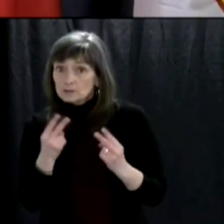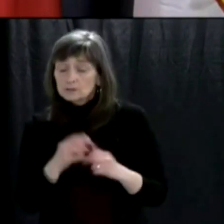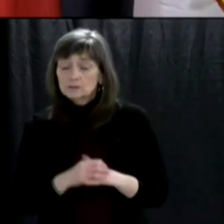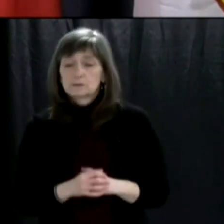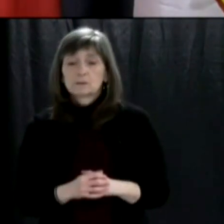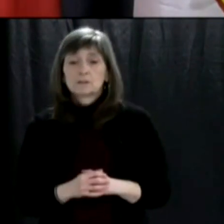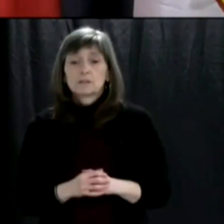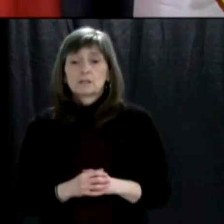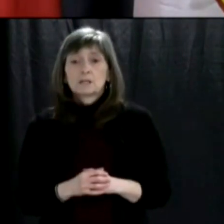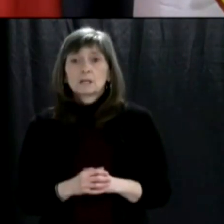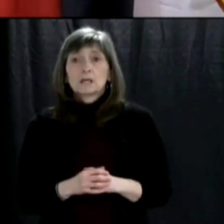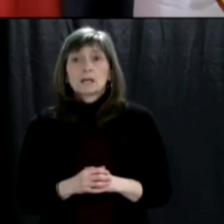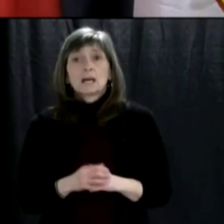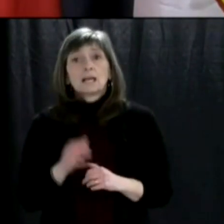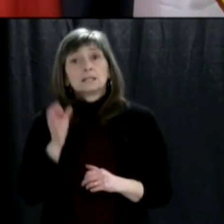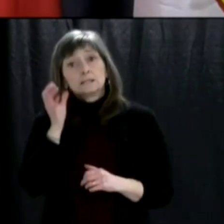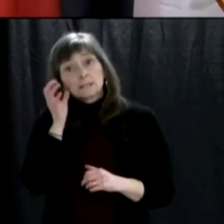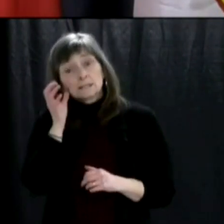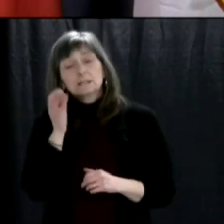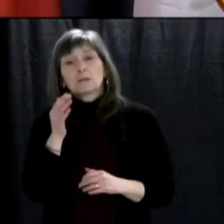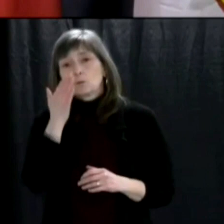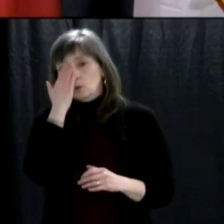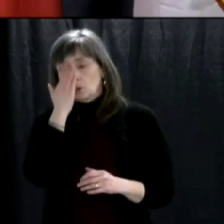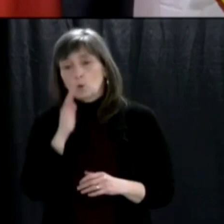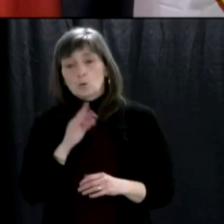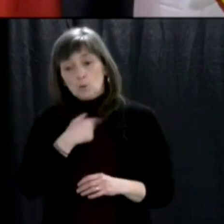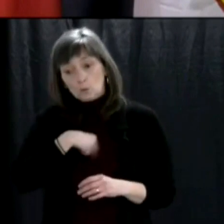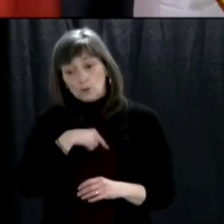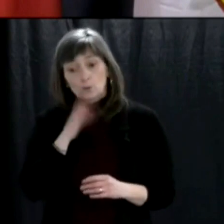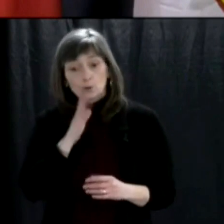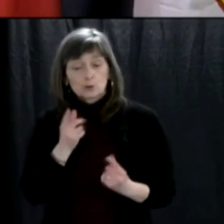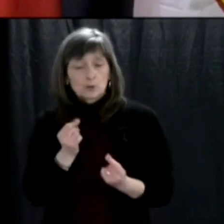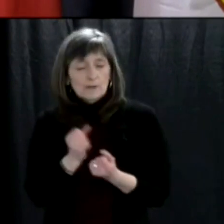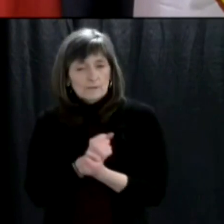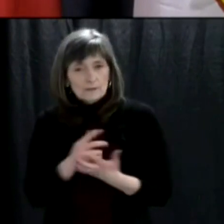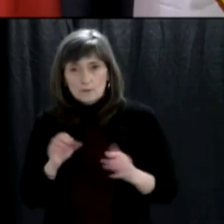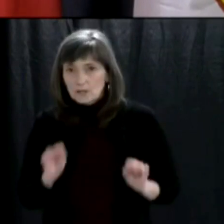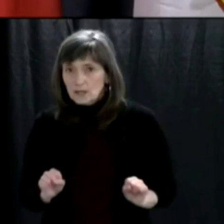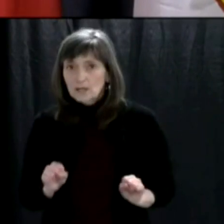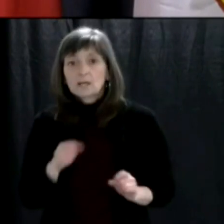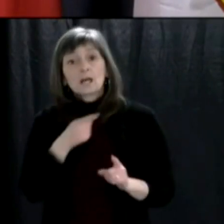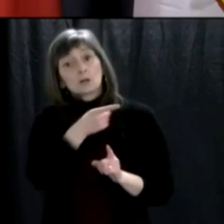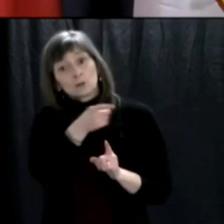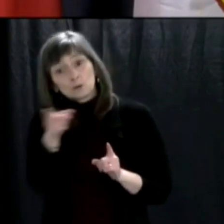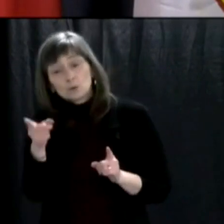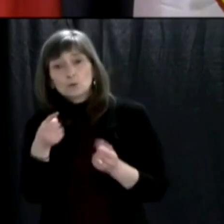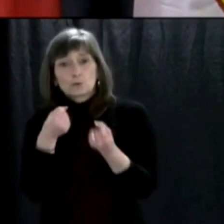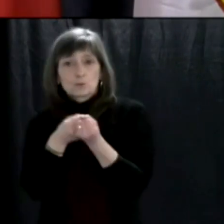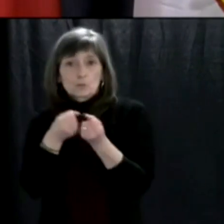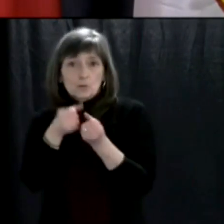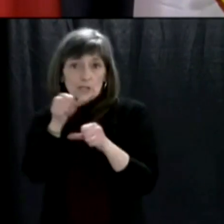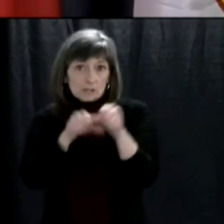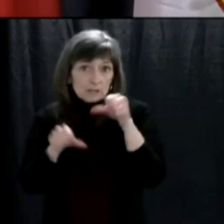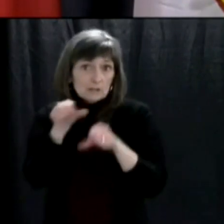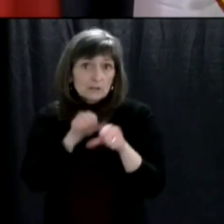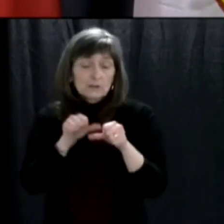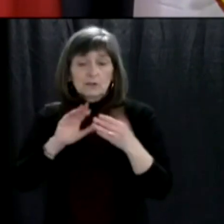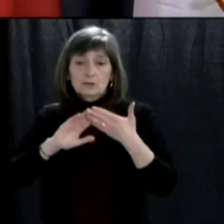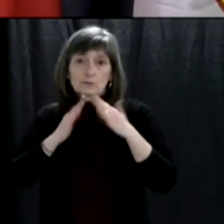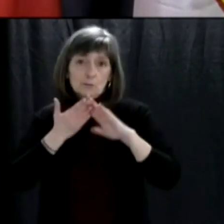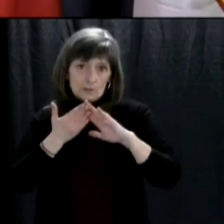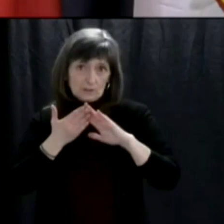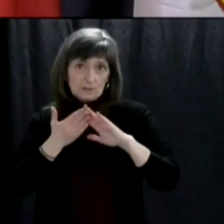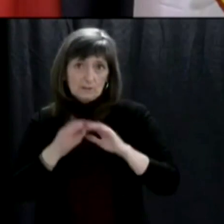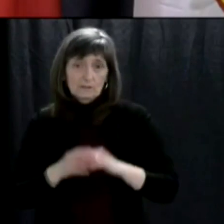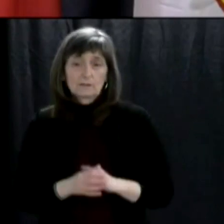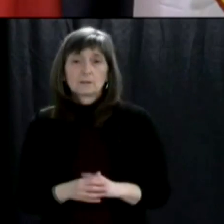know that doing everything, we know that you will do everything to support you, to support your neighbors, and to support your communities.